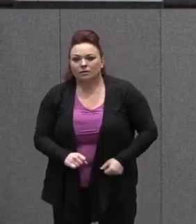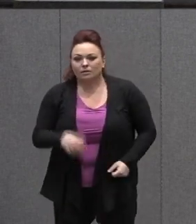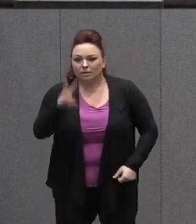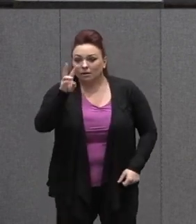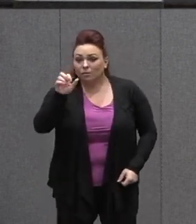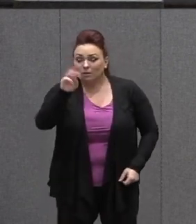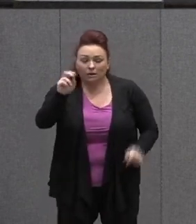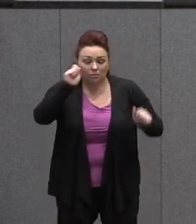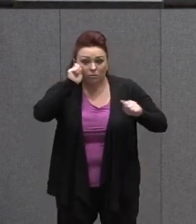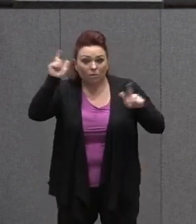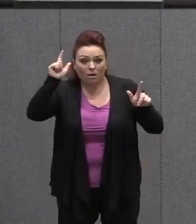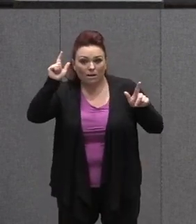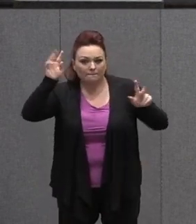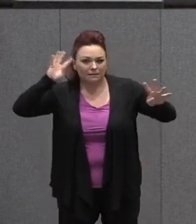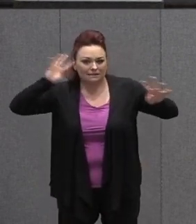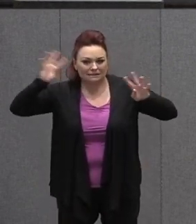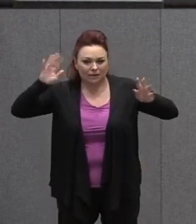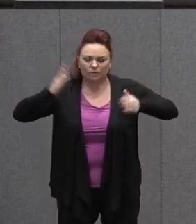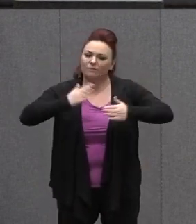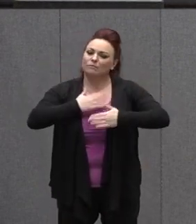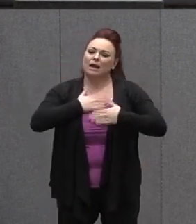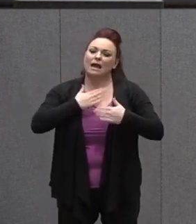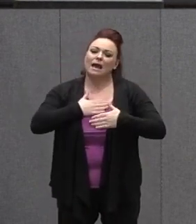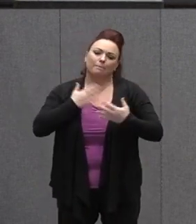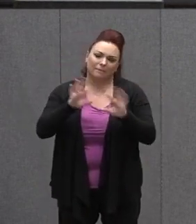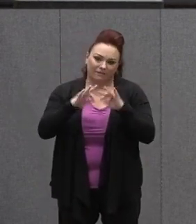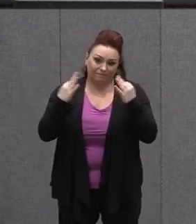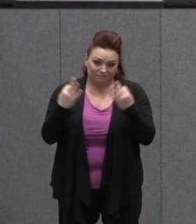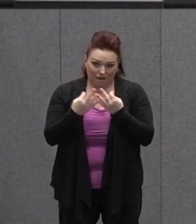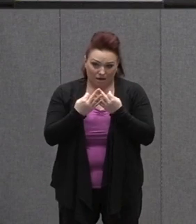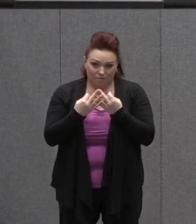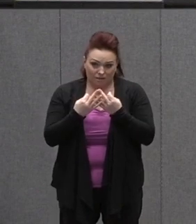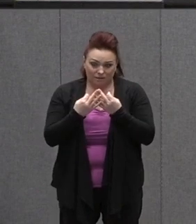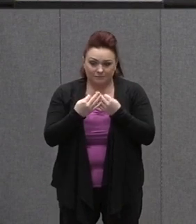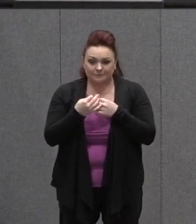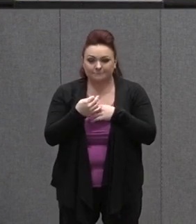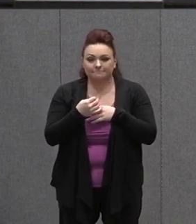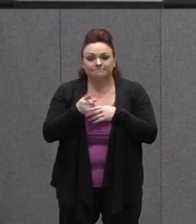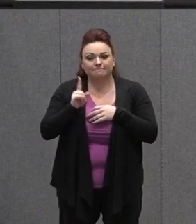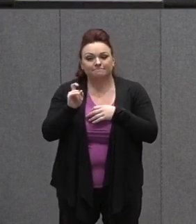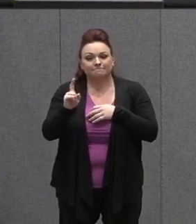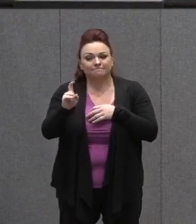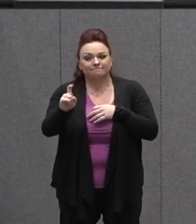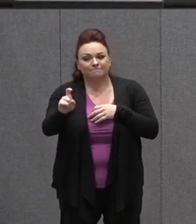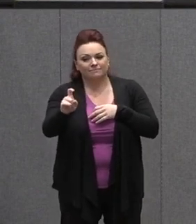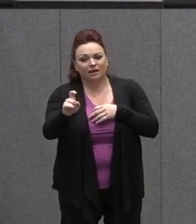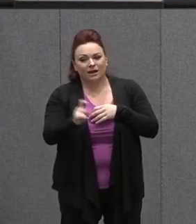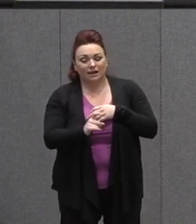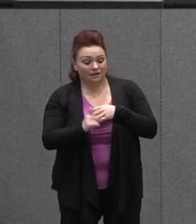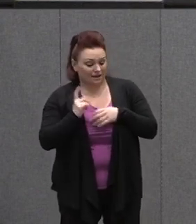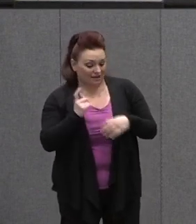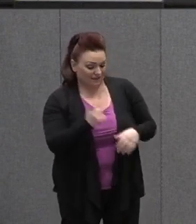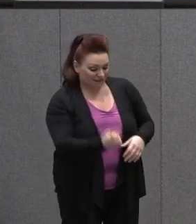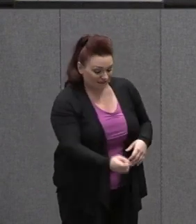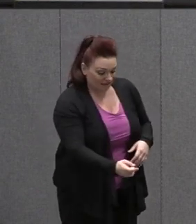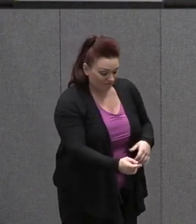William awoke to the sound of happy families walking by, and a gift from the night